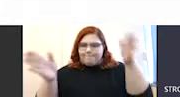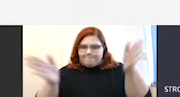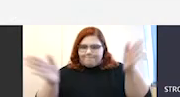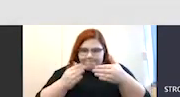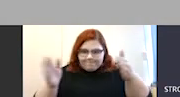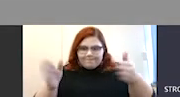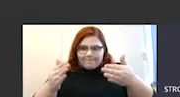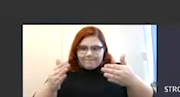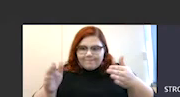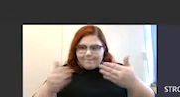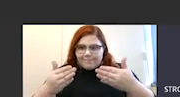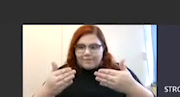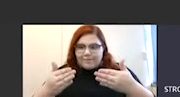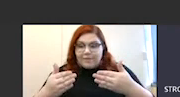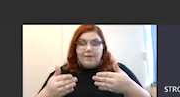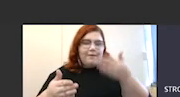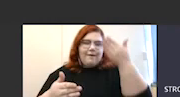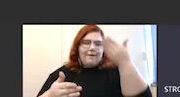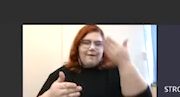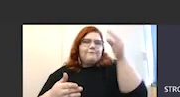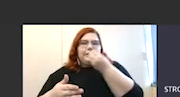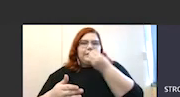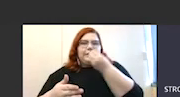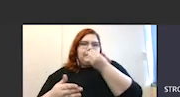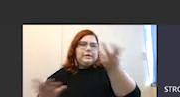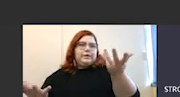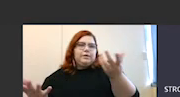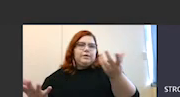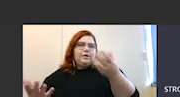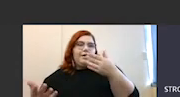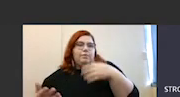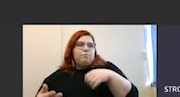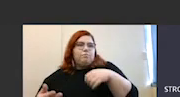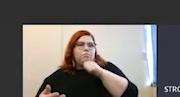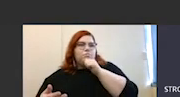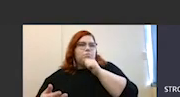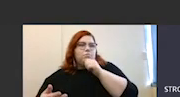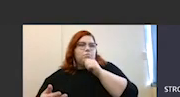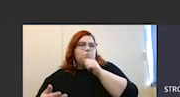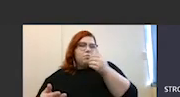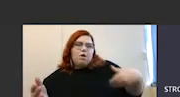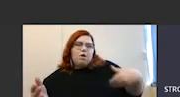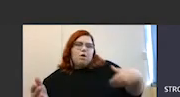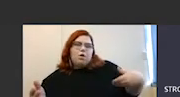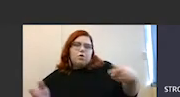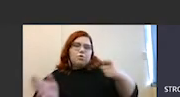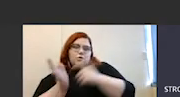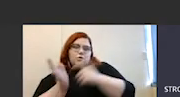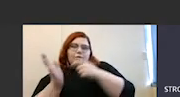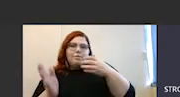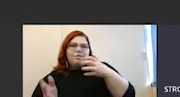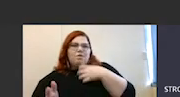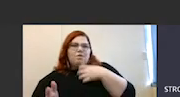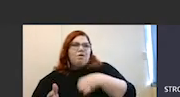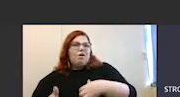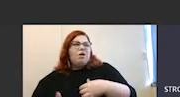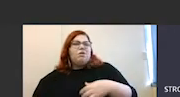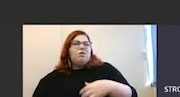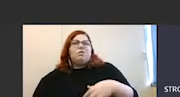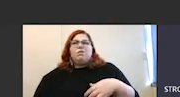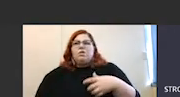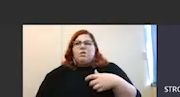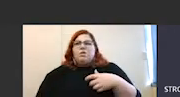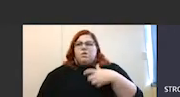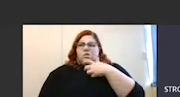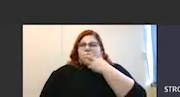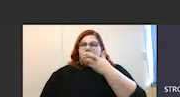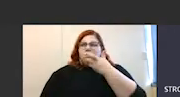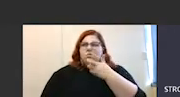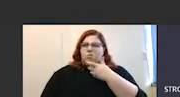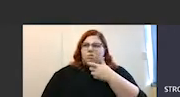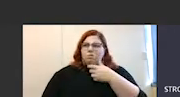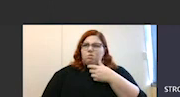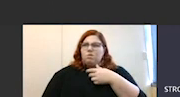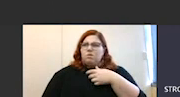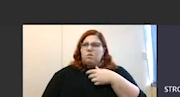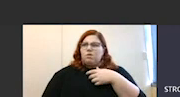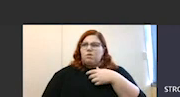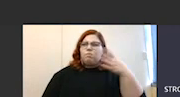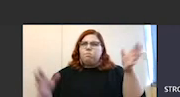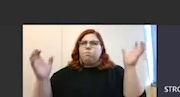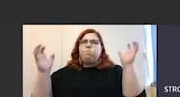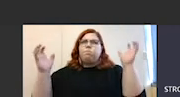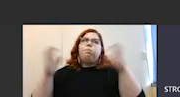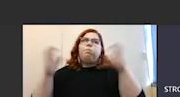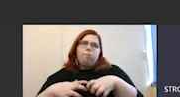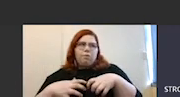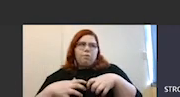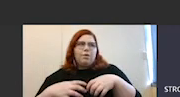I don't even notice that I'm hungry. And then I'll suddenly be really cranky and I'll crash. And I have a couple of really good friends that I'll send them some